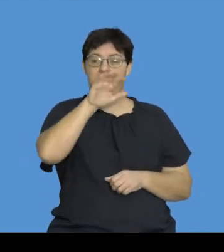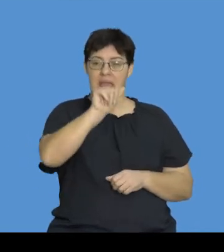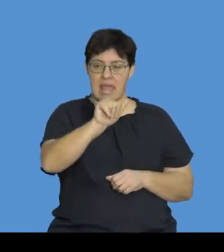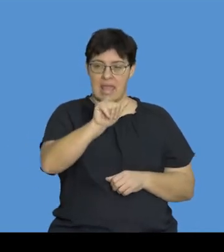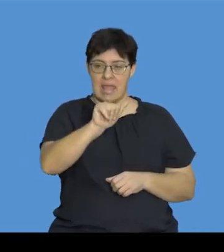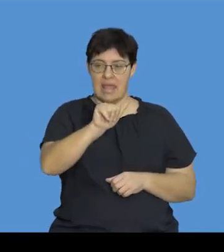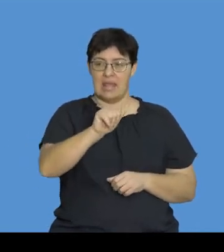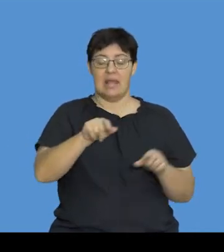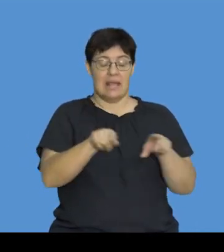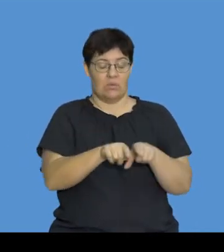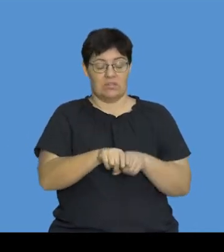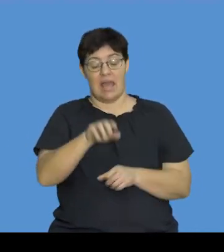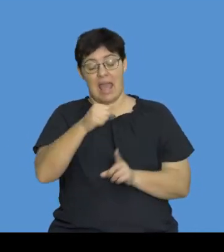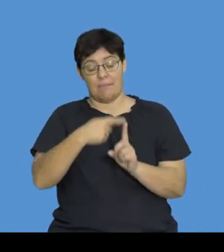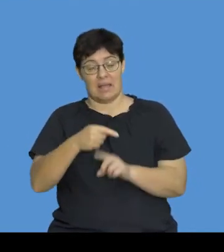b